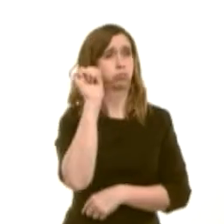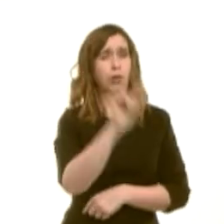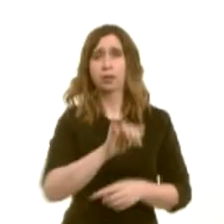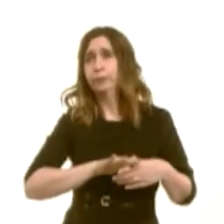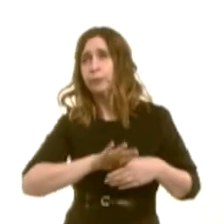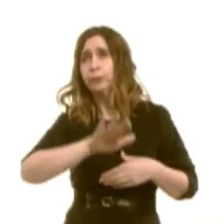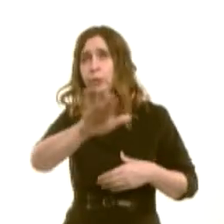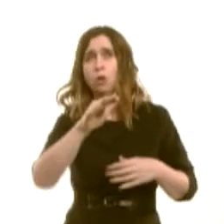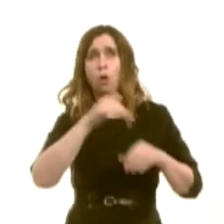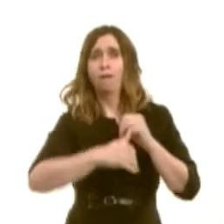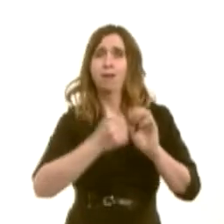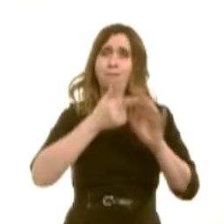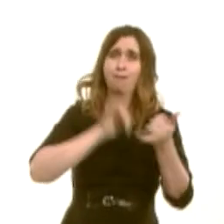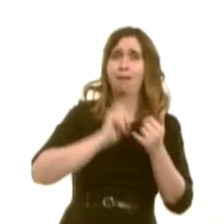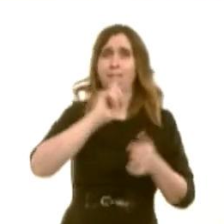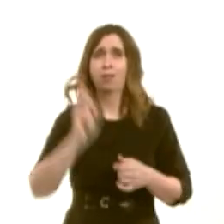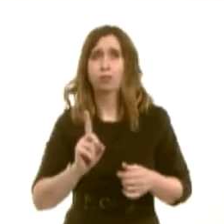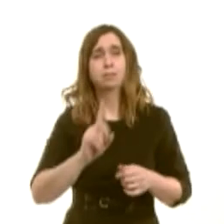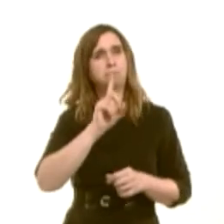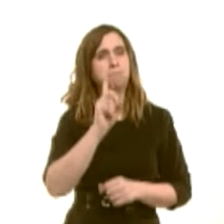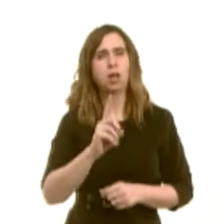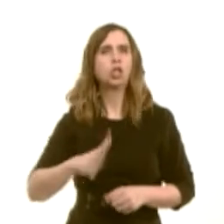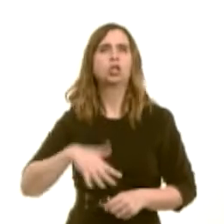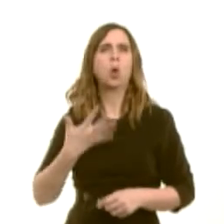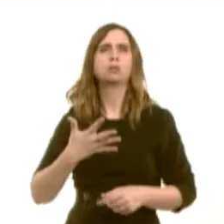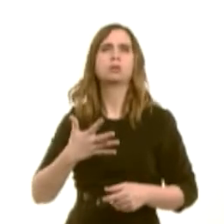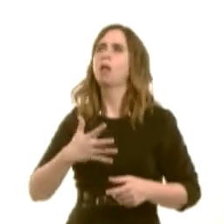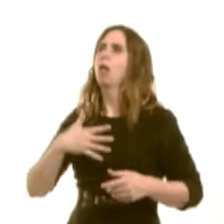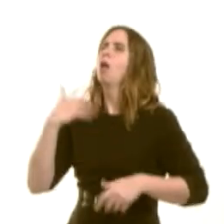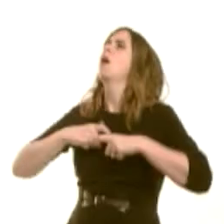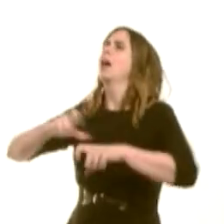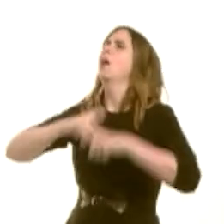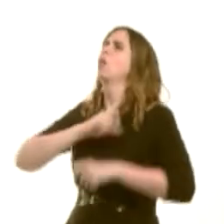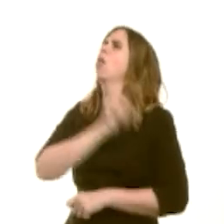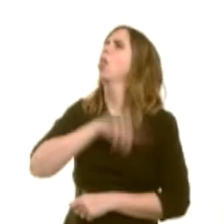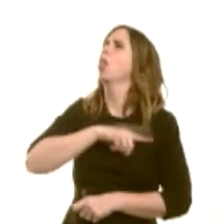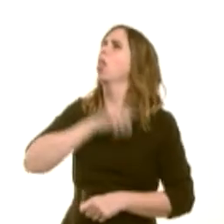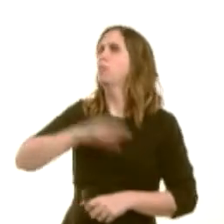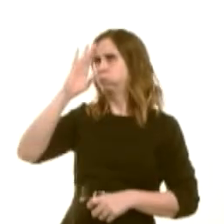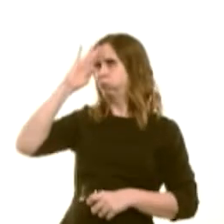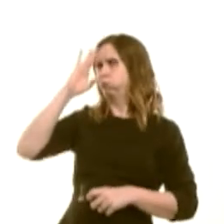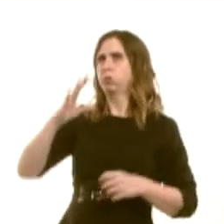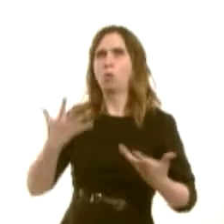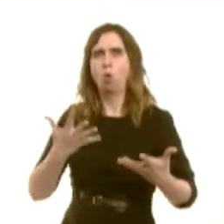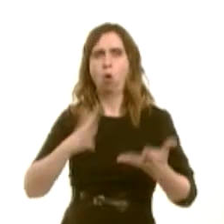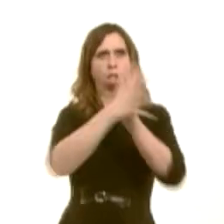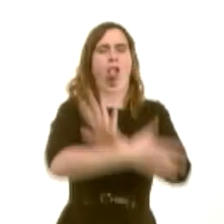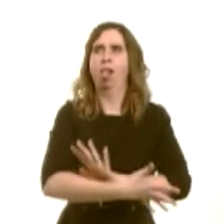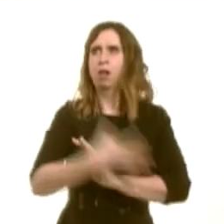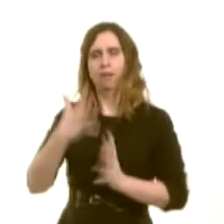that does not mean, of course, that we should try to obtain energy at any cost. And that, of course, is the reason why the Minister has taken the action that he